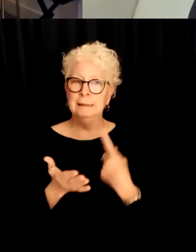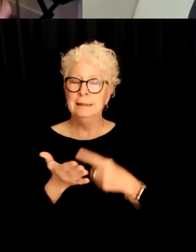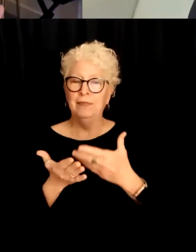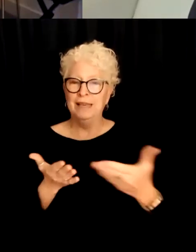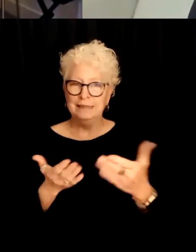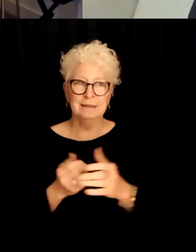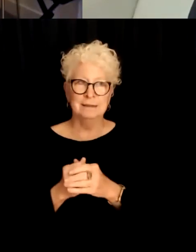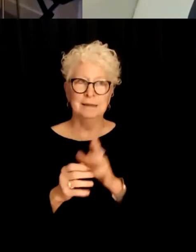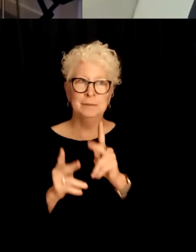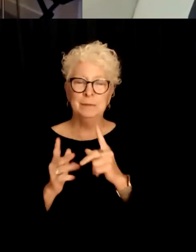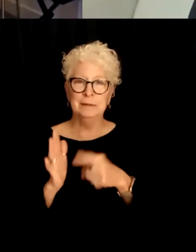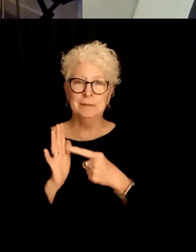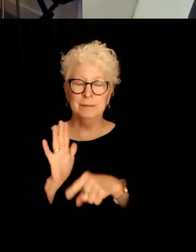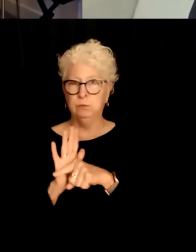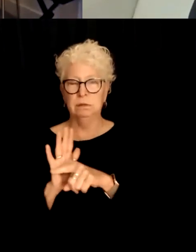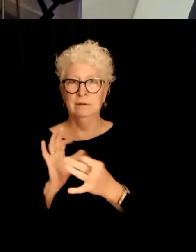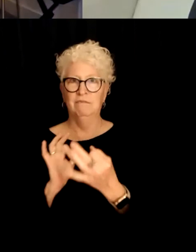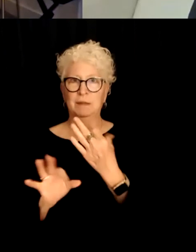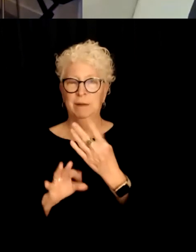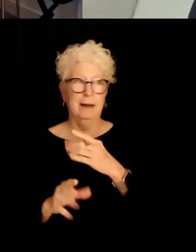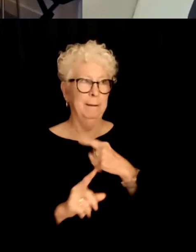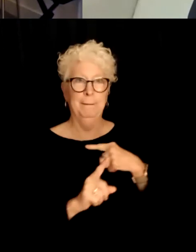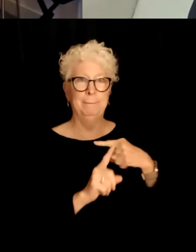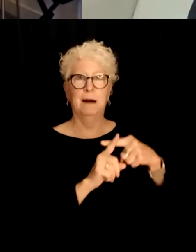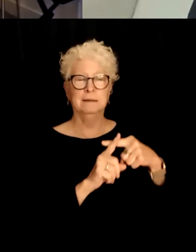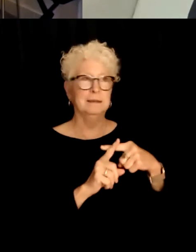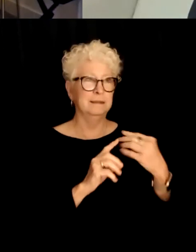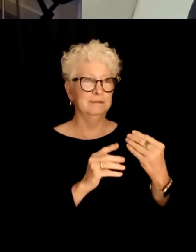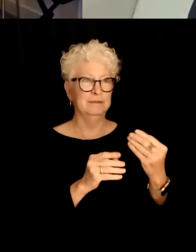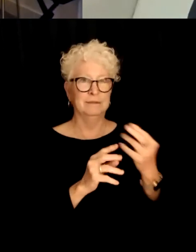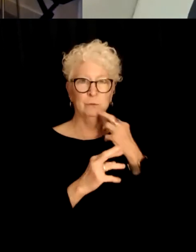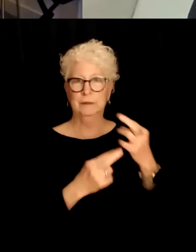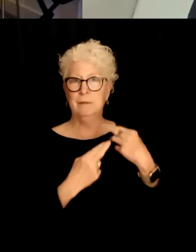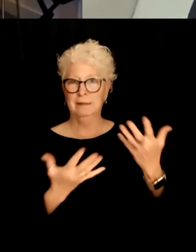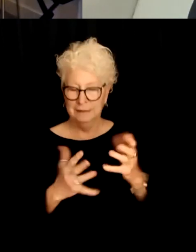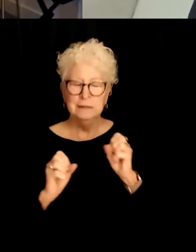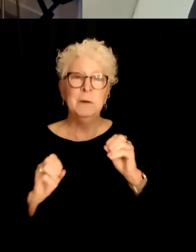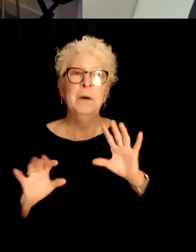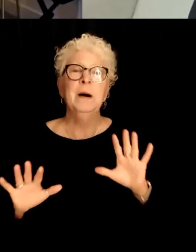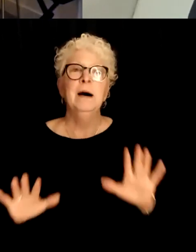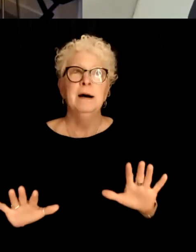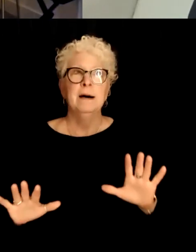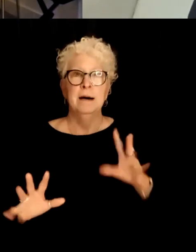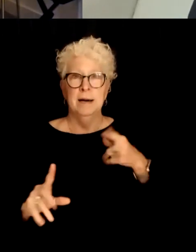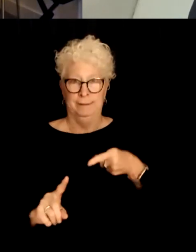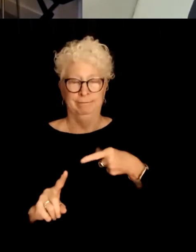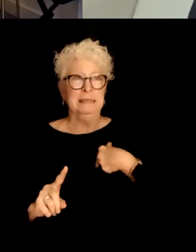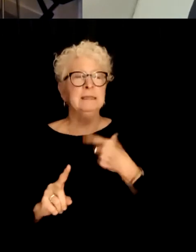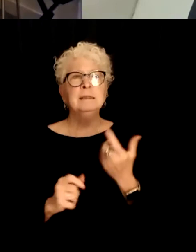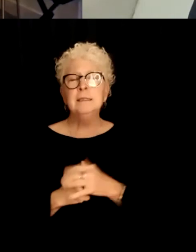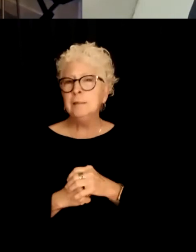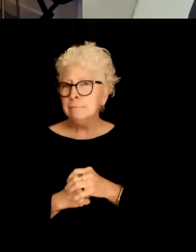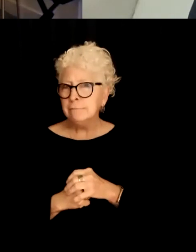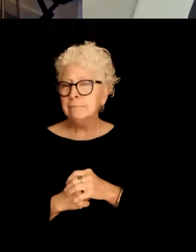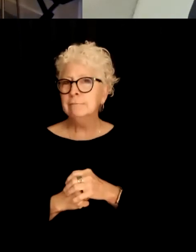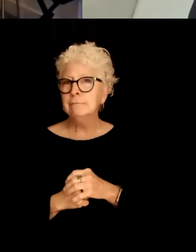It's polarizing. But I think that I do think that the disease communities